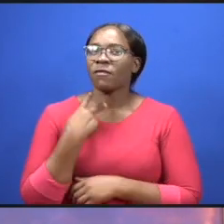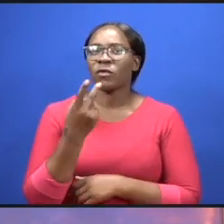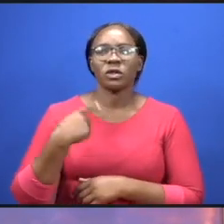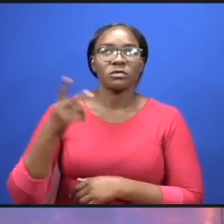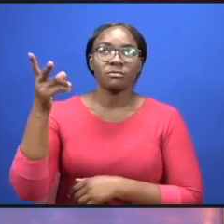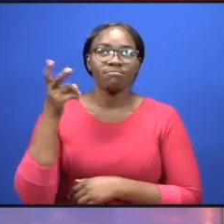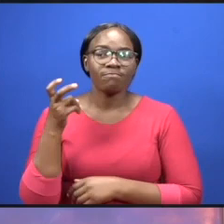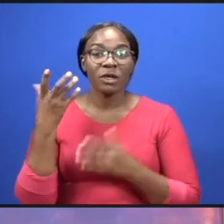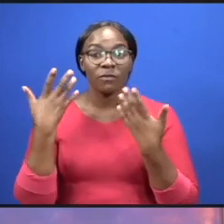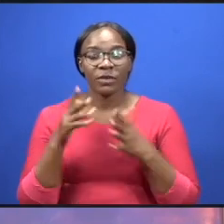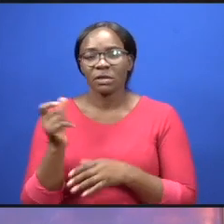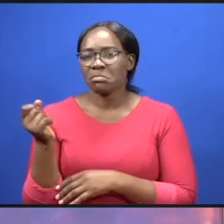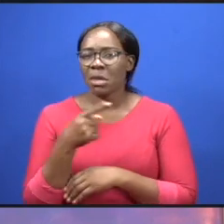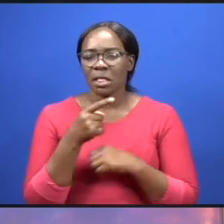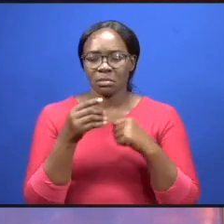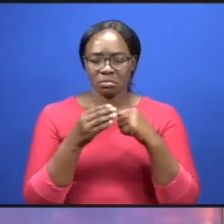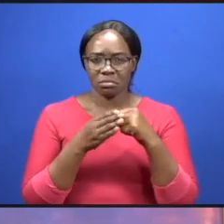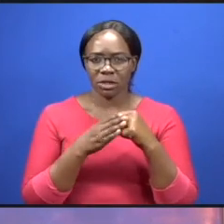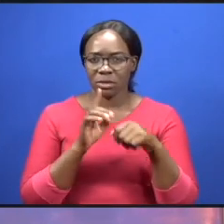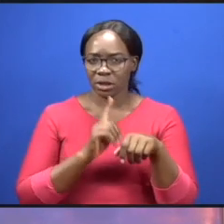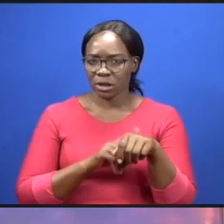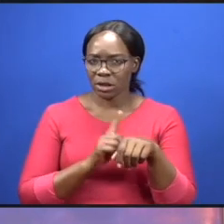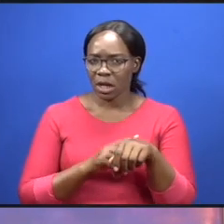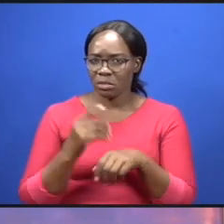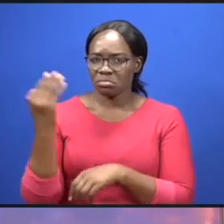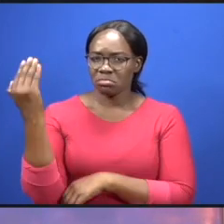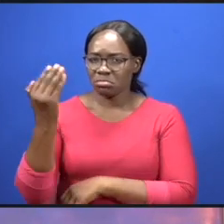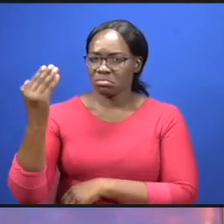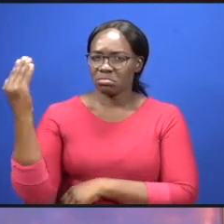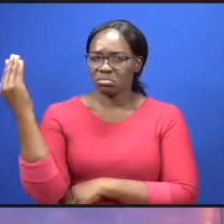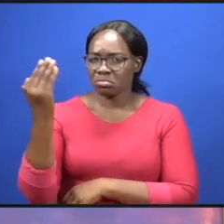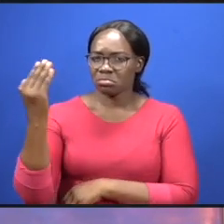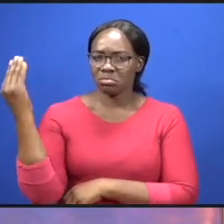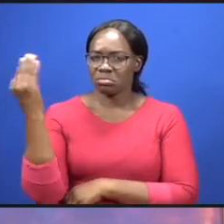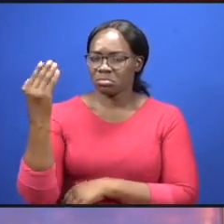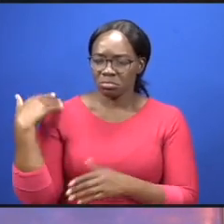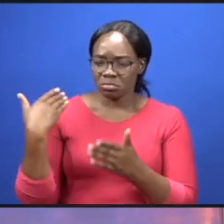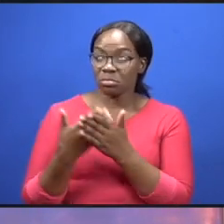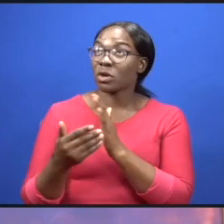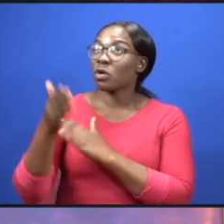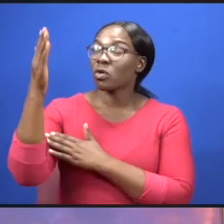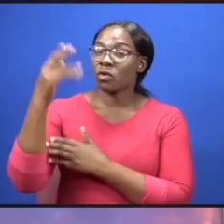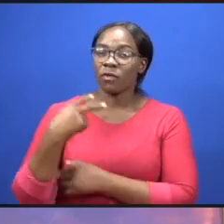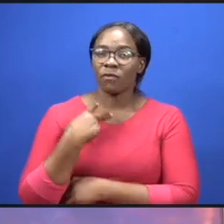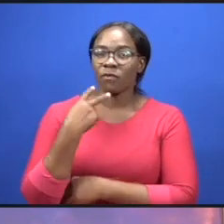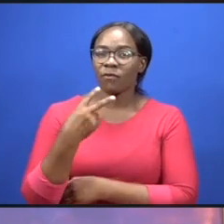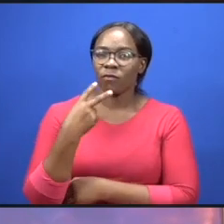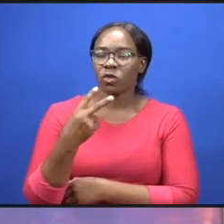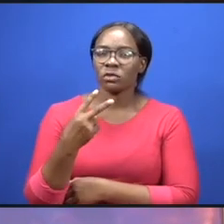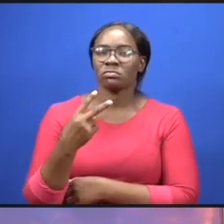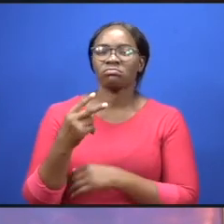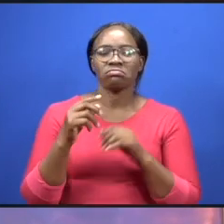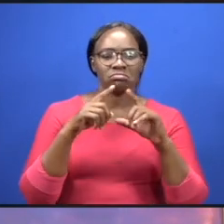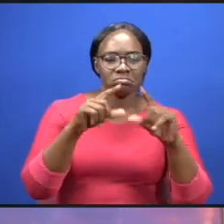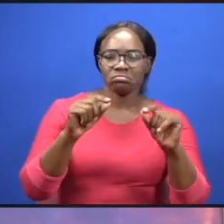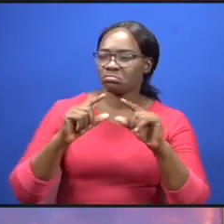have heard over the month of September as the word has been unpacked to us? God's voice that speaks to people,